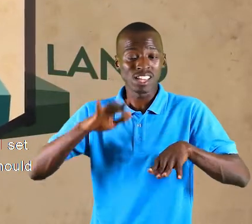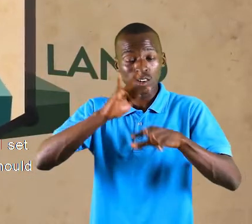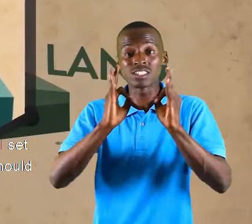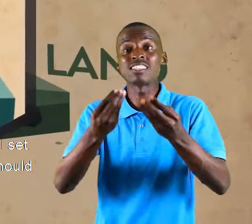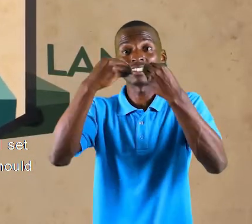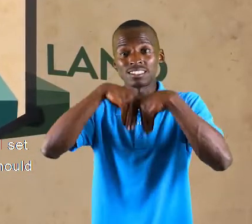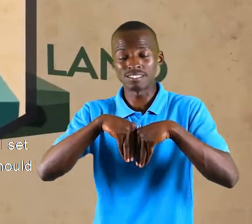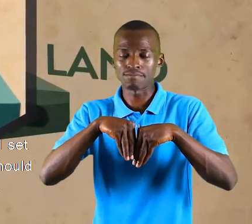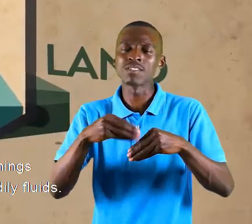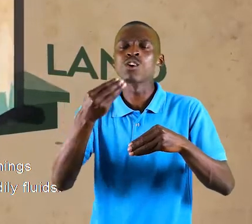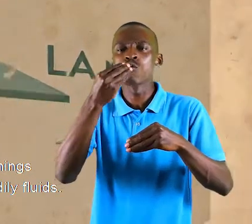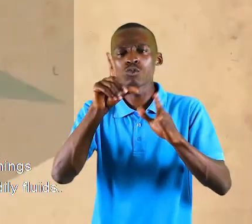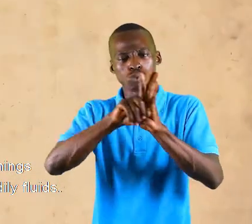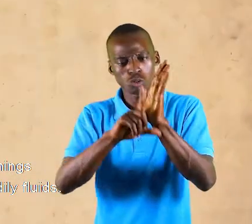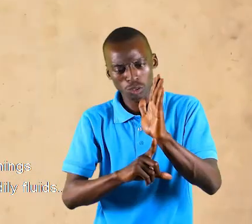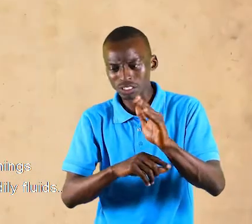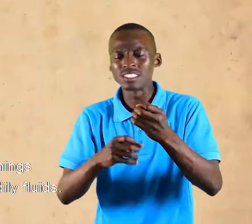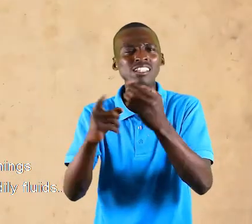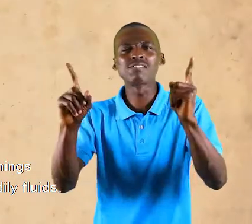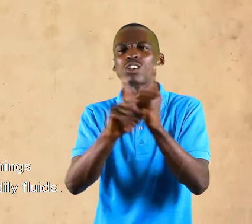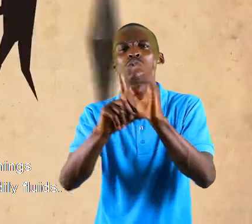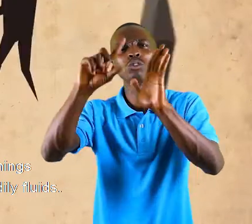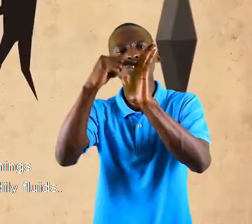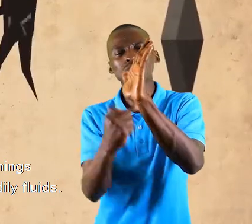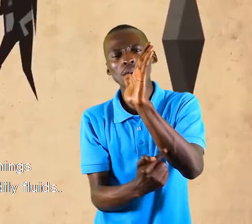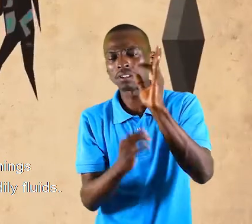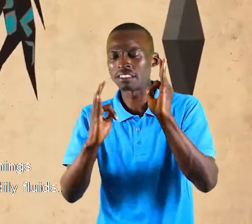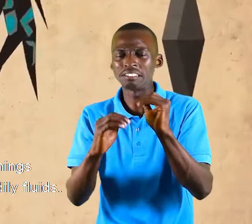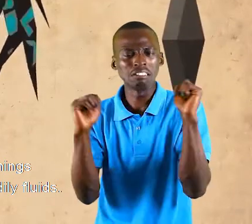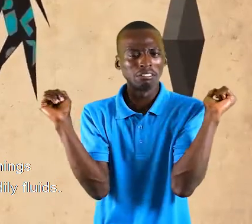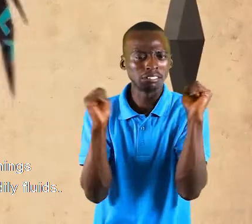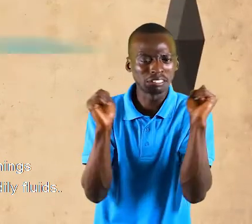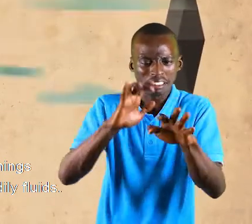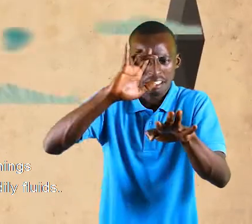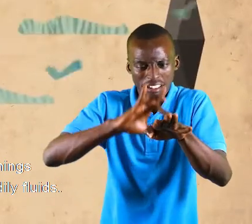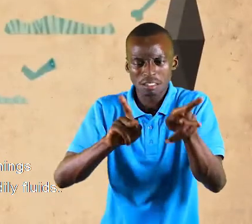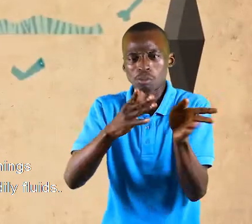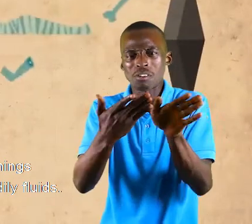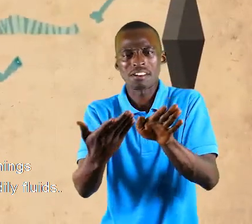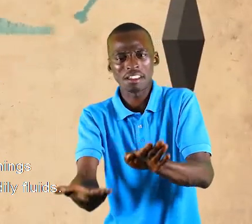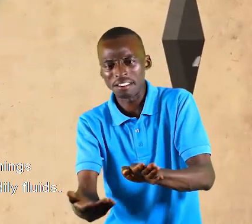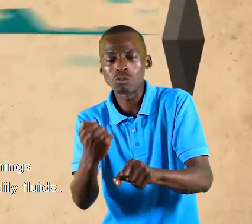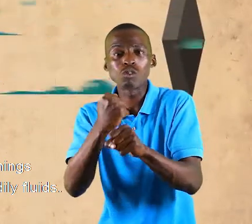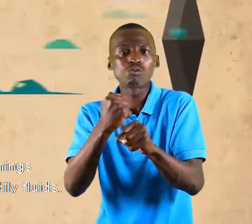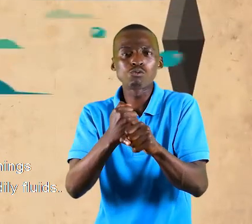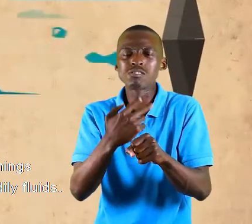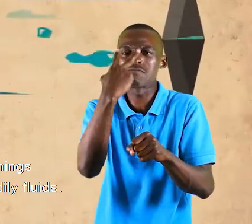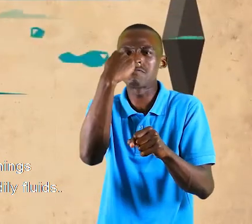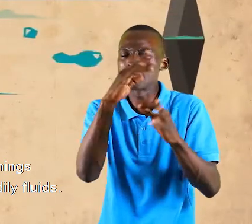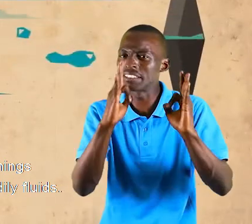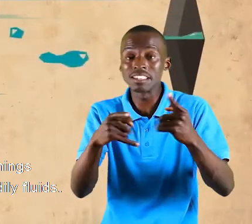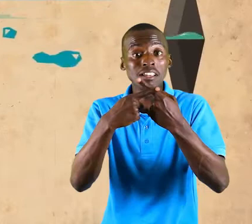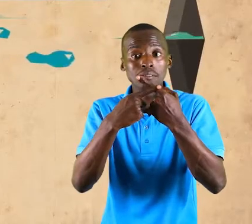lives, including what they eat. After the food laws, we get a lot of random rules about things like skin disease, touching dead bodies, what to do with